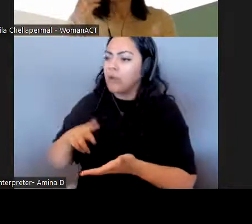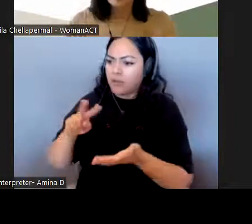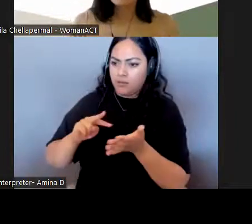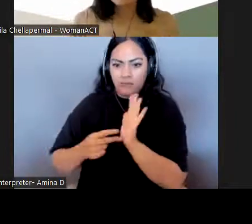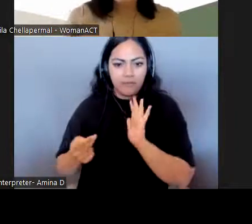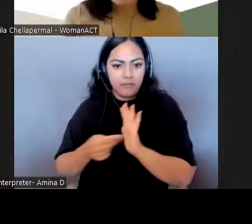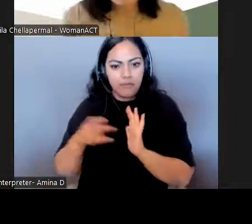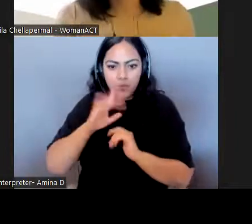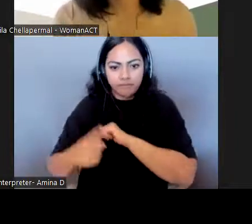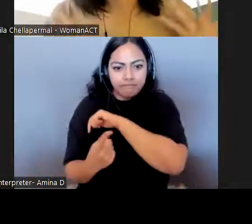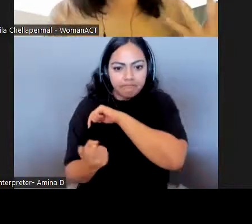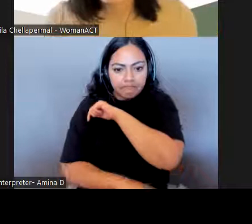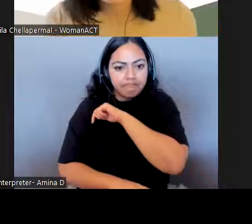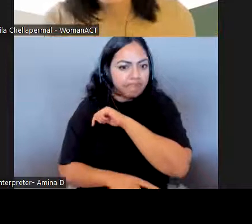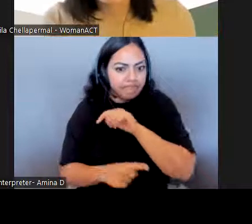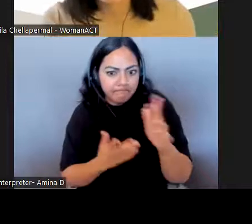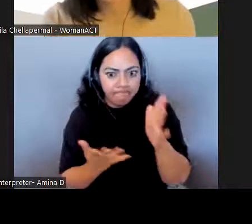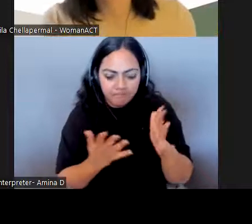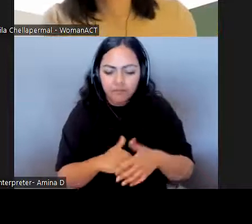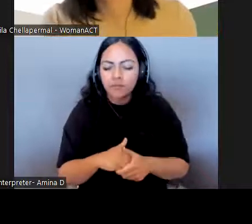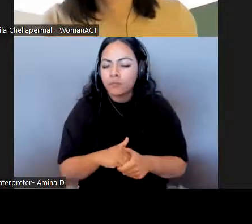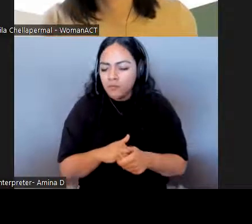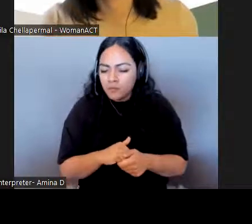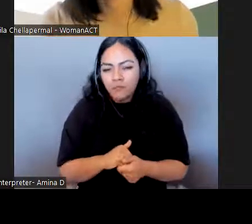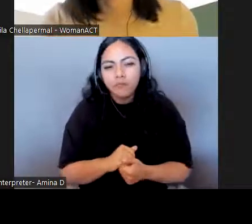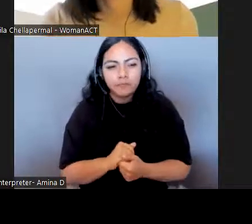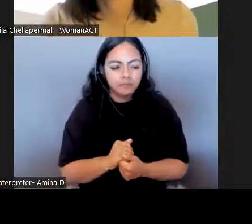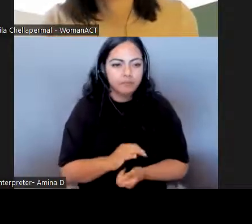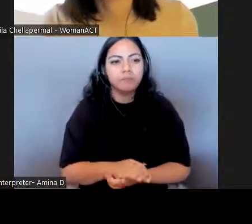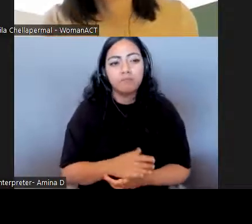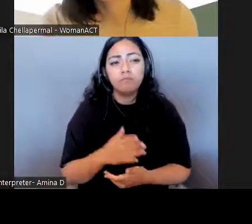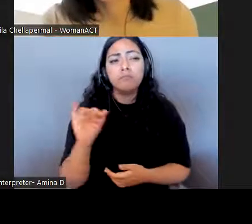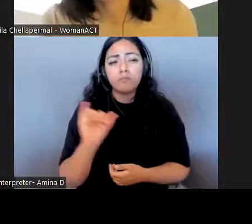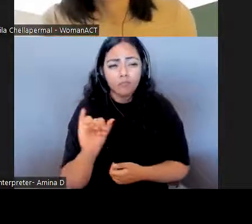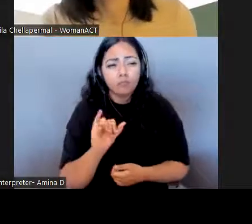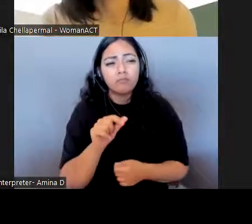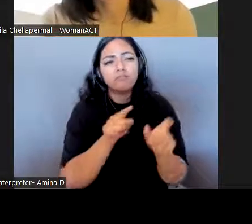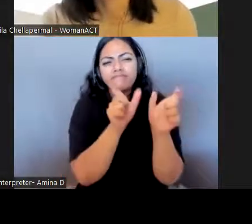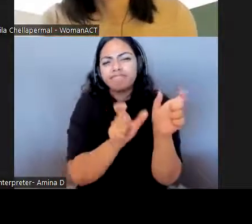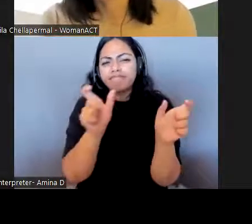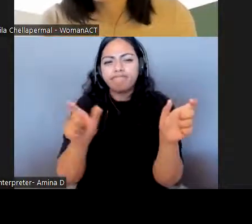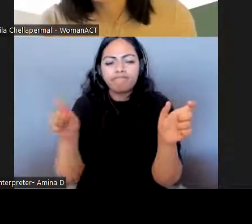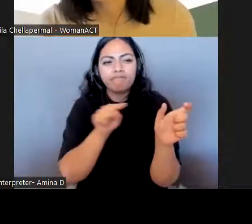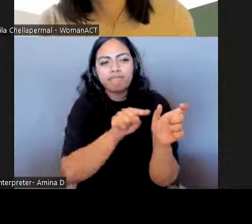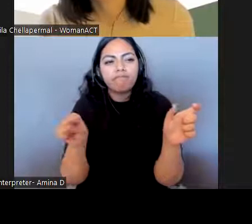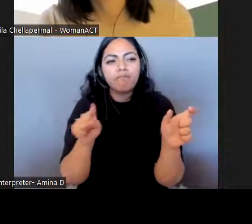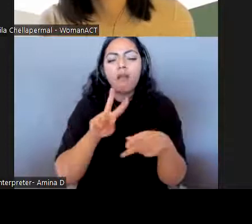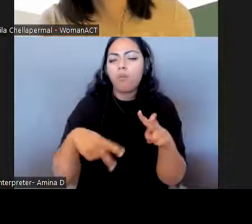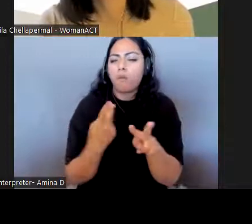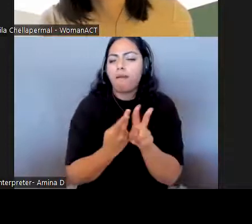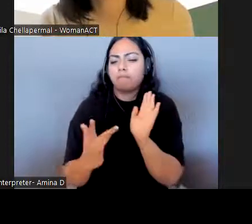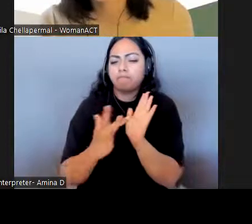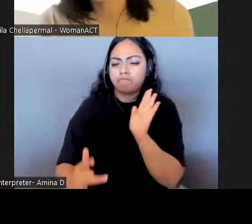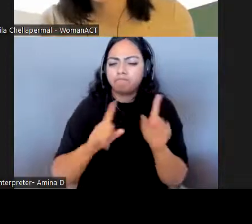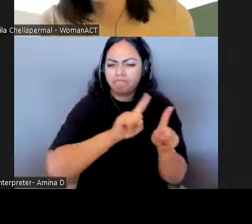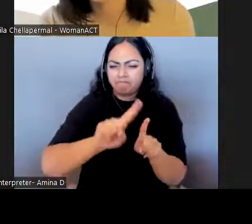So now that we have looked at some definitions of economic abuse and the sources of economic abuse, I'll now be looking at the different types